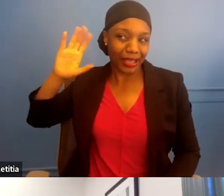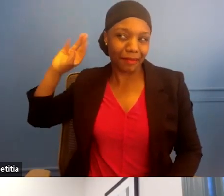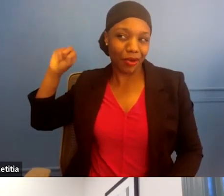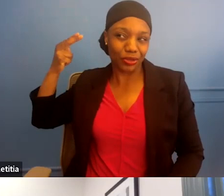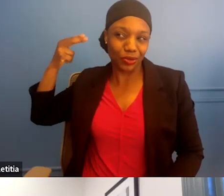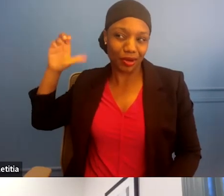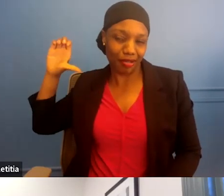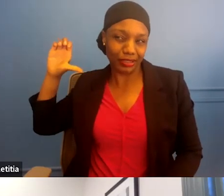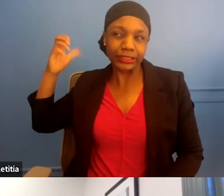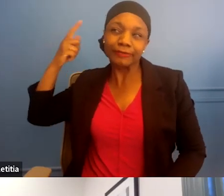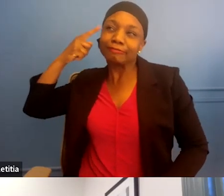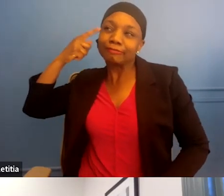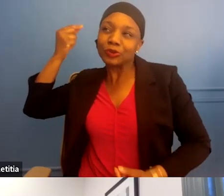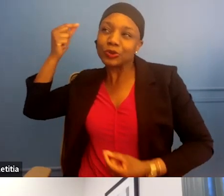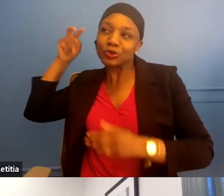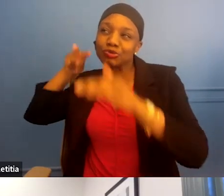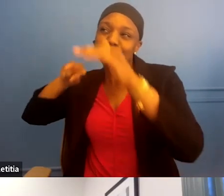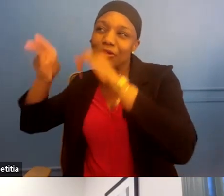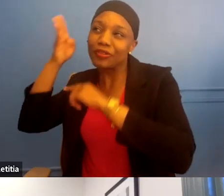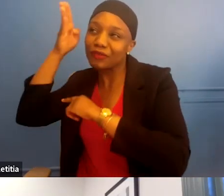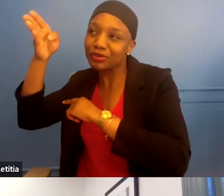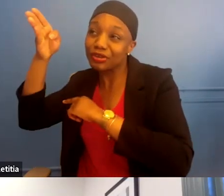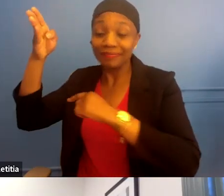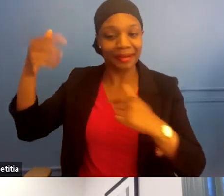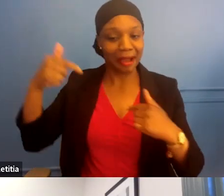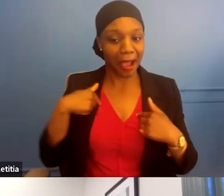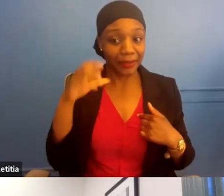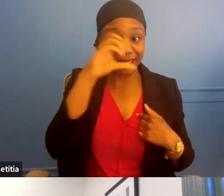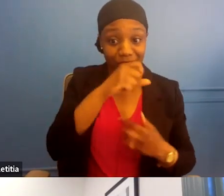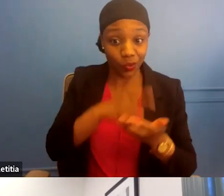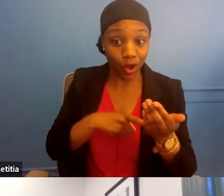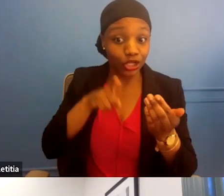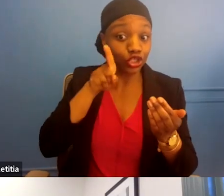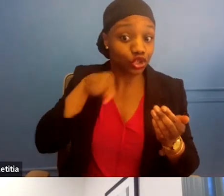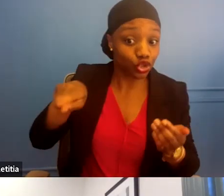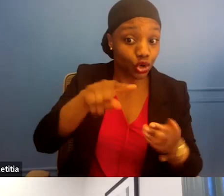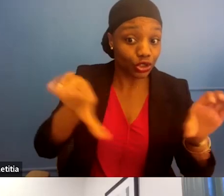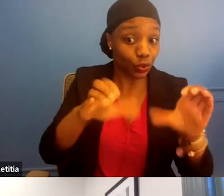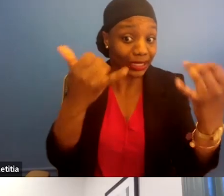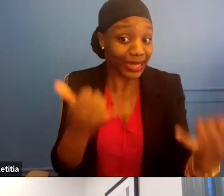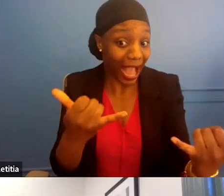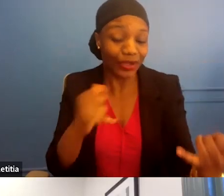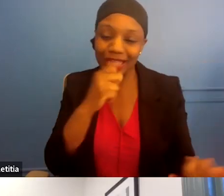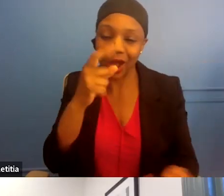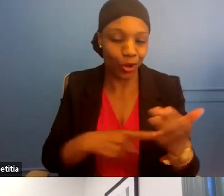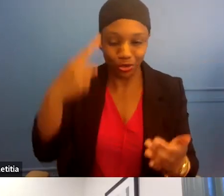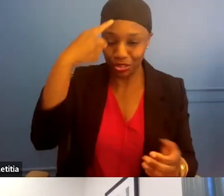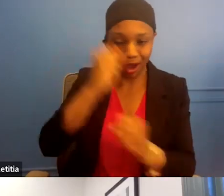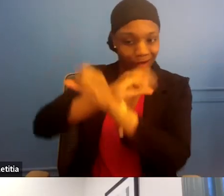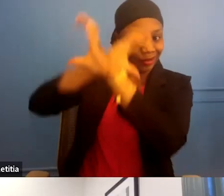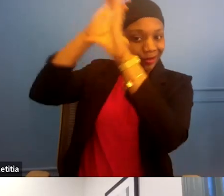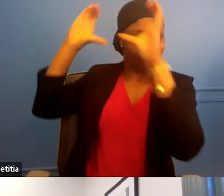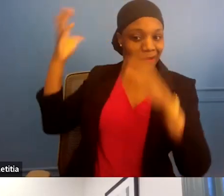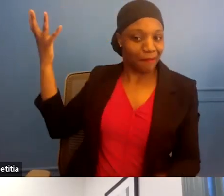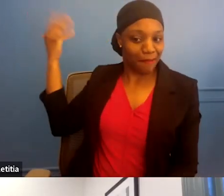might do in the future, I'm guessing what you are doing now is not what you originally imagined, right? We heard about that a little